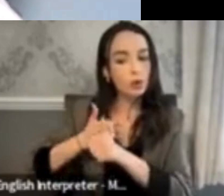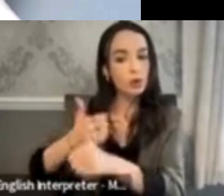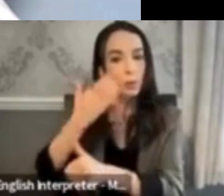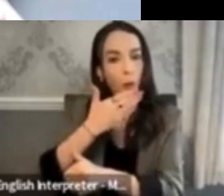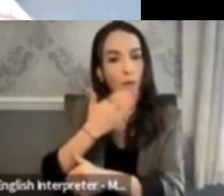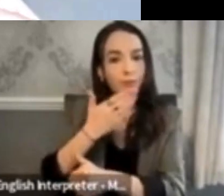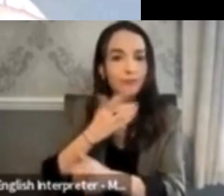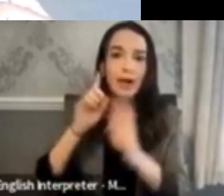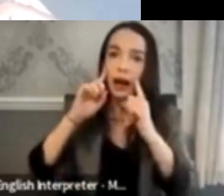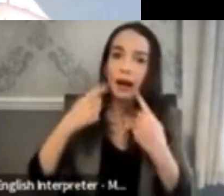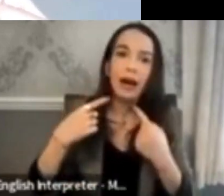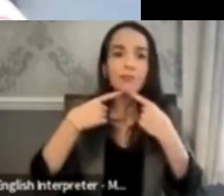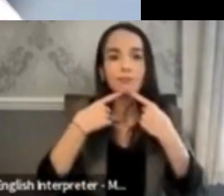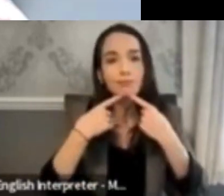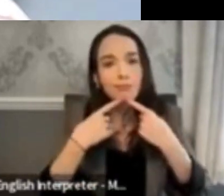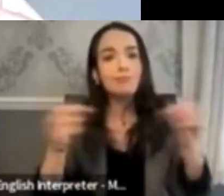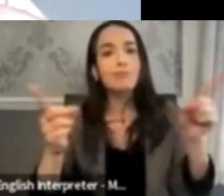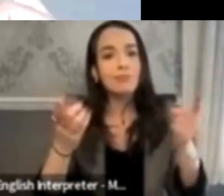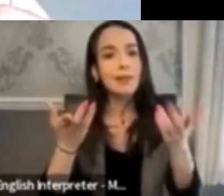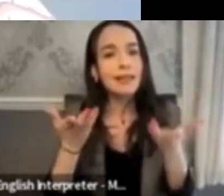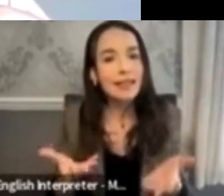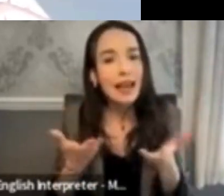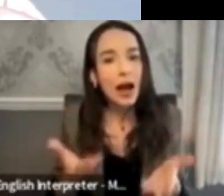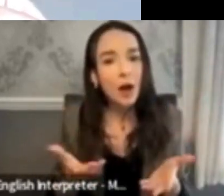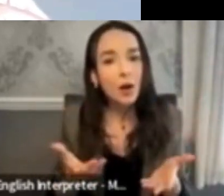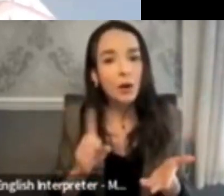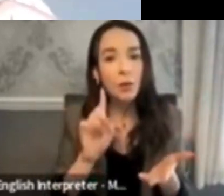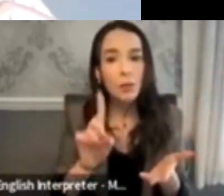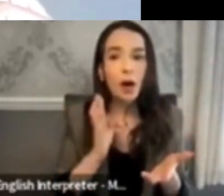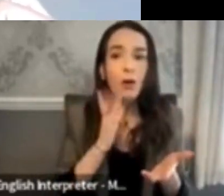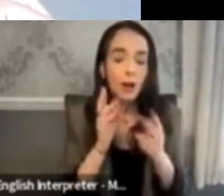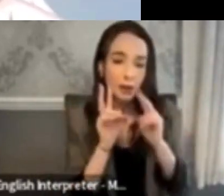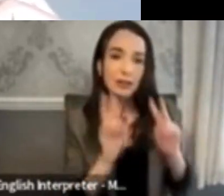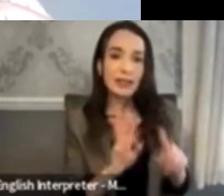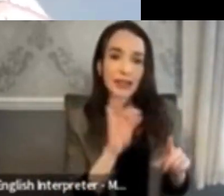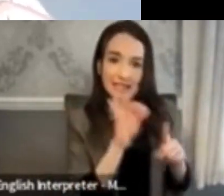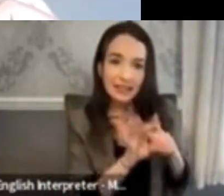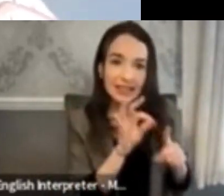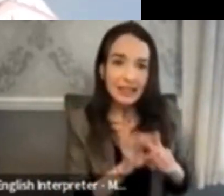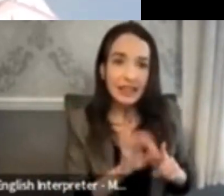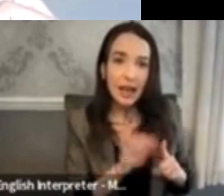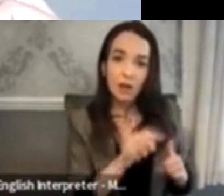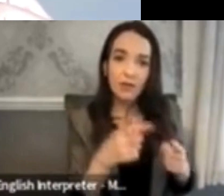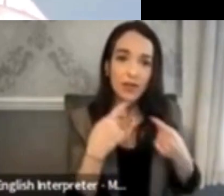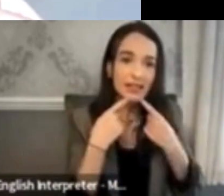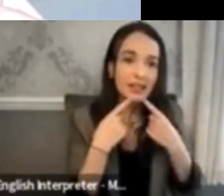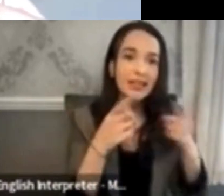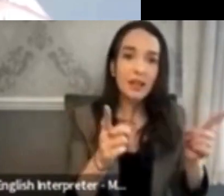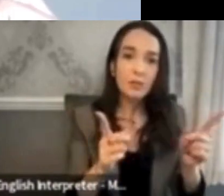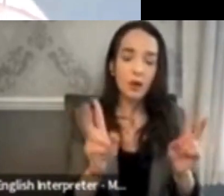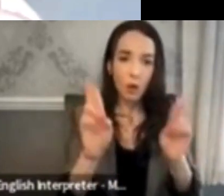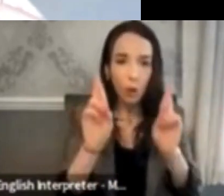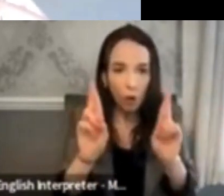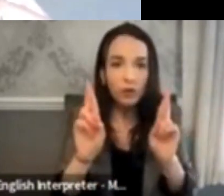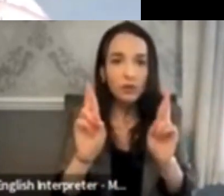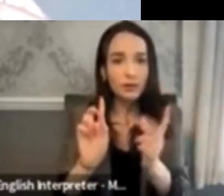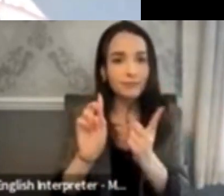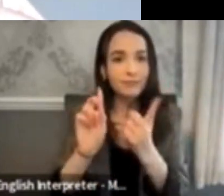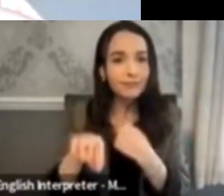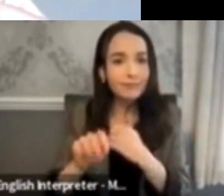hope once you see you all see the detail of that, I hope that comes some way in addressing your point